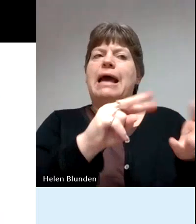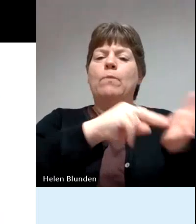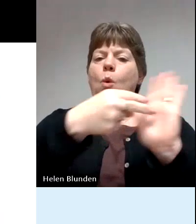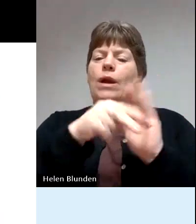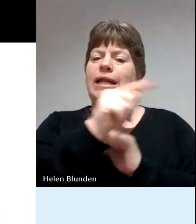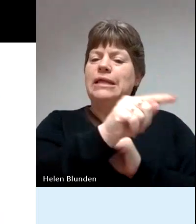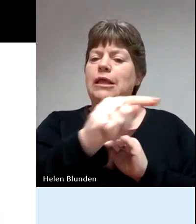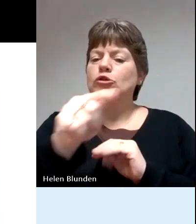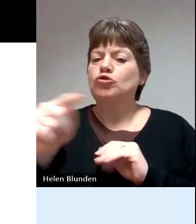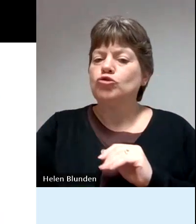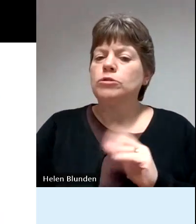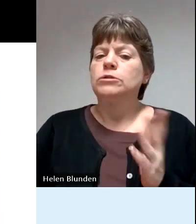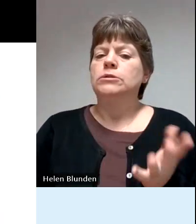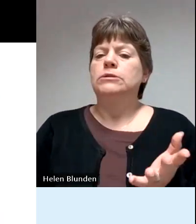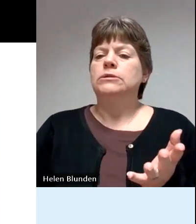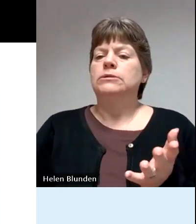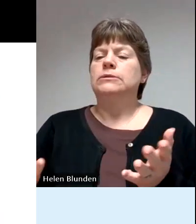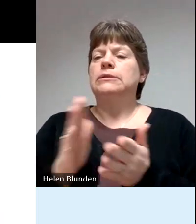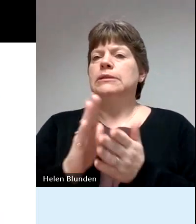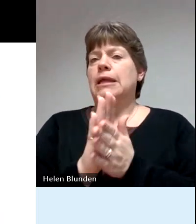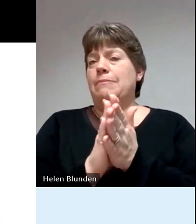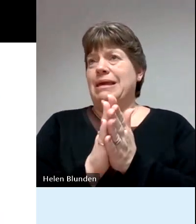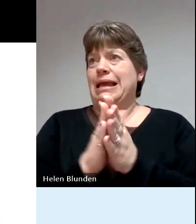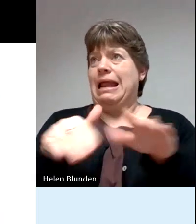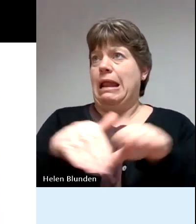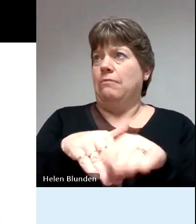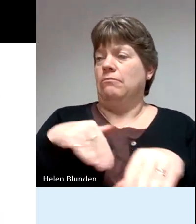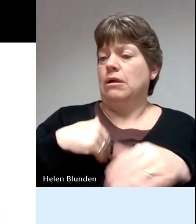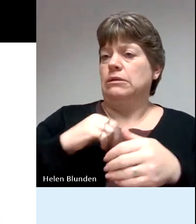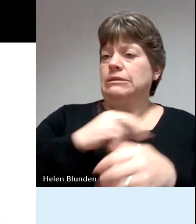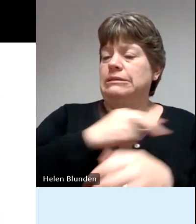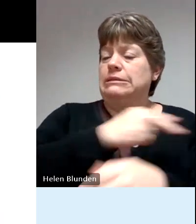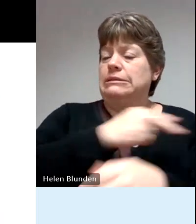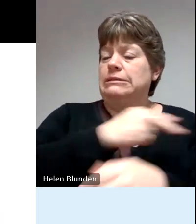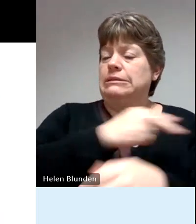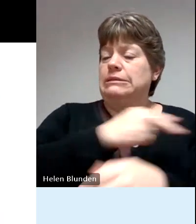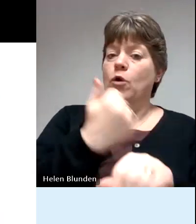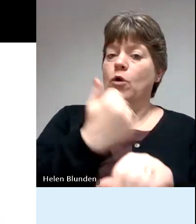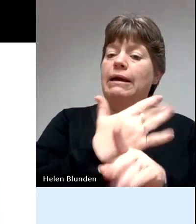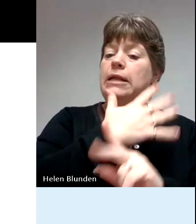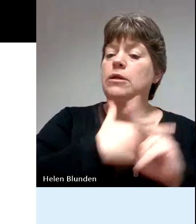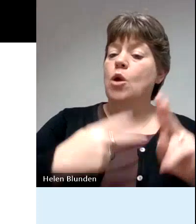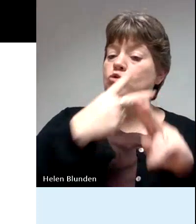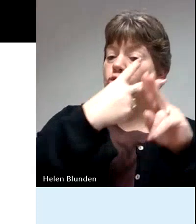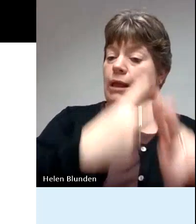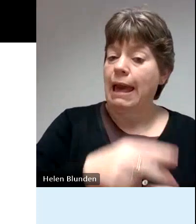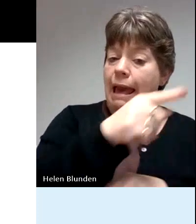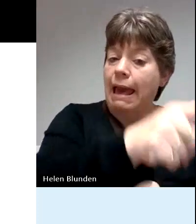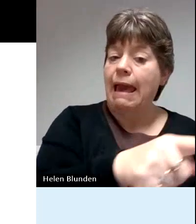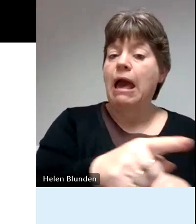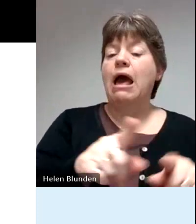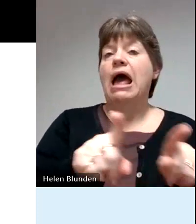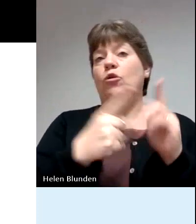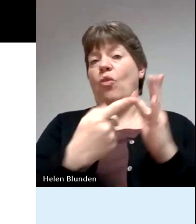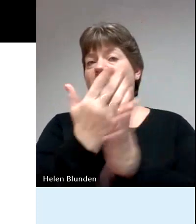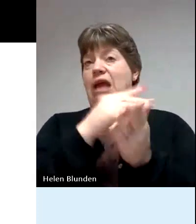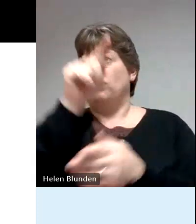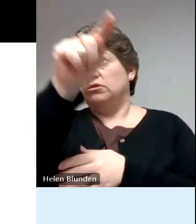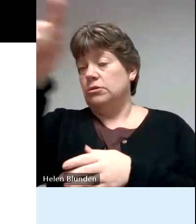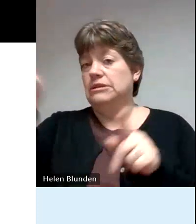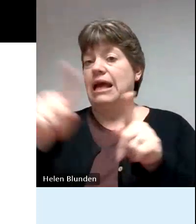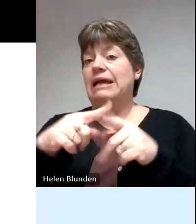organisation, including our colleagues in social care and other sectors and the